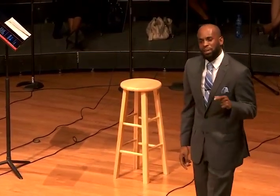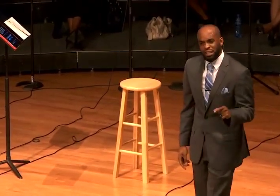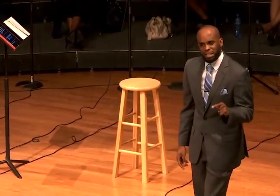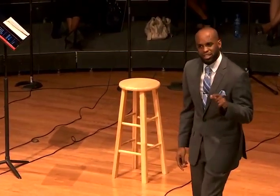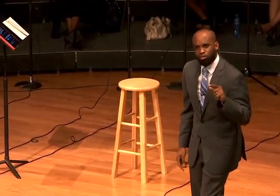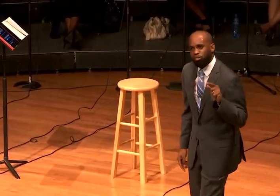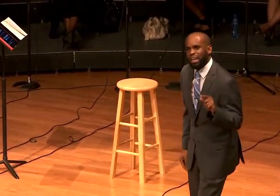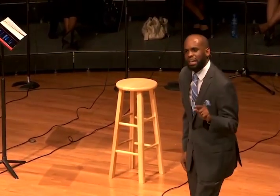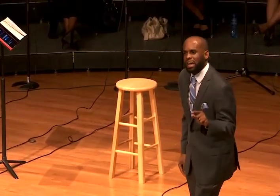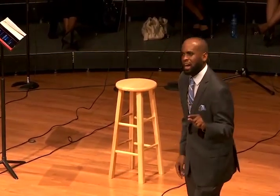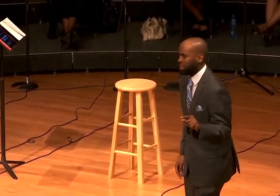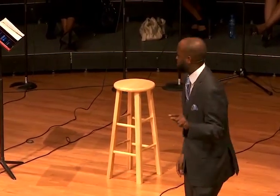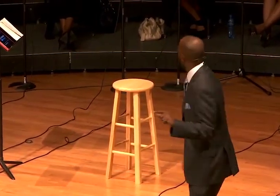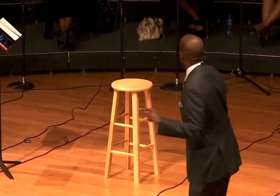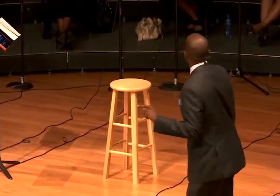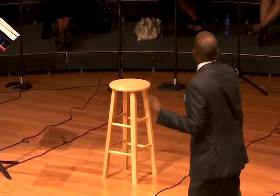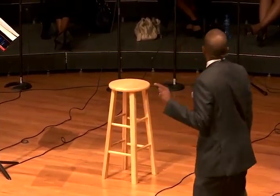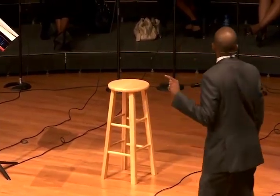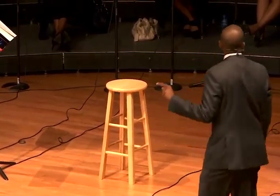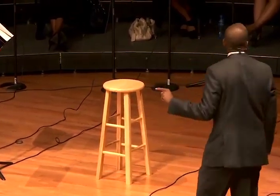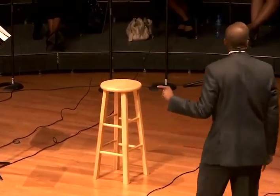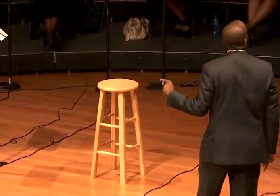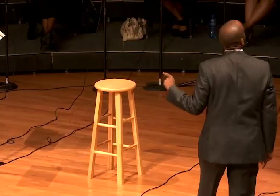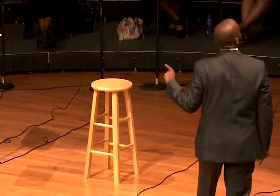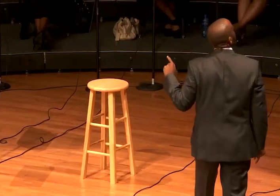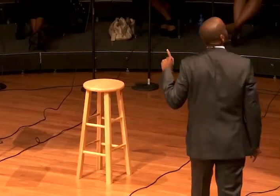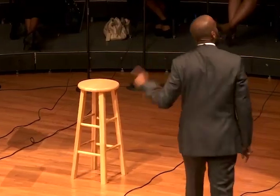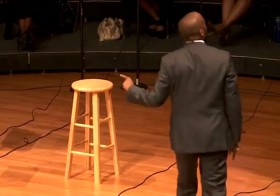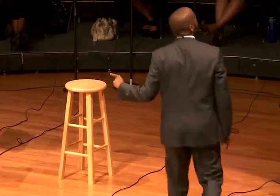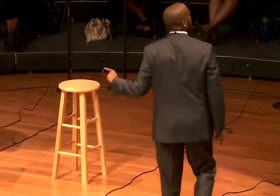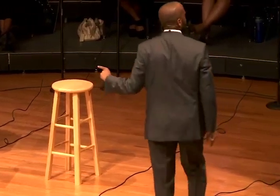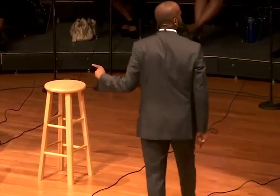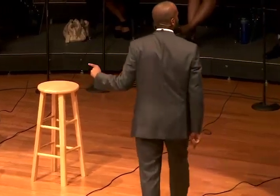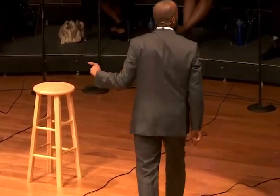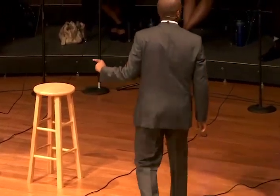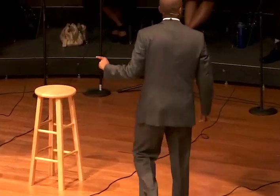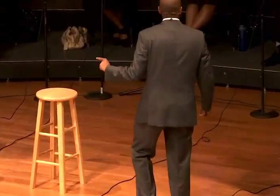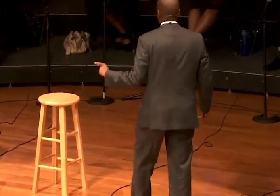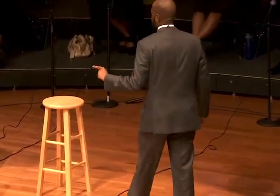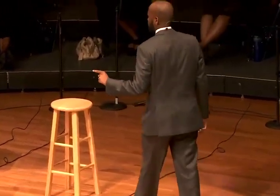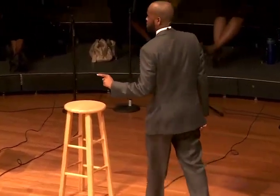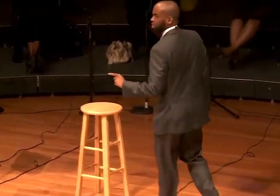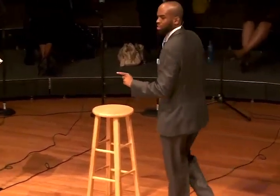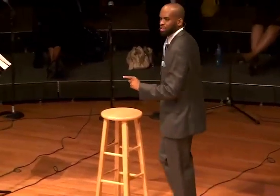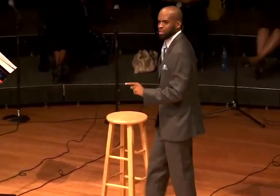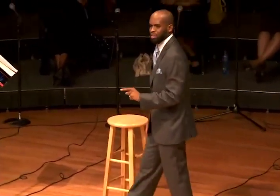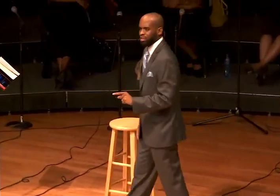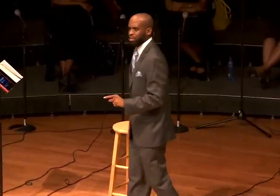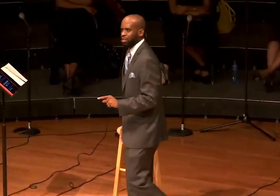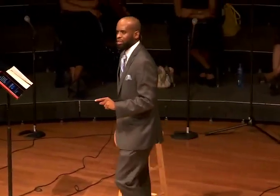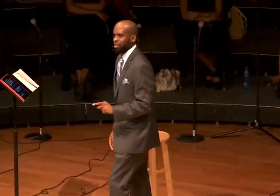is the ability to recognize when someone needs to be hugged.